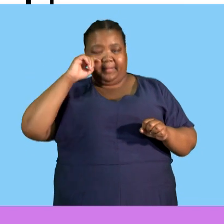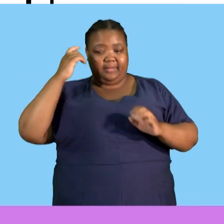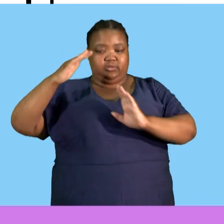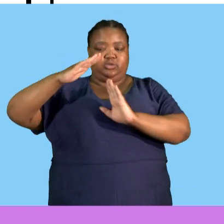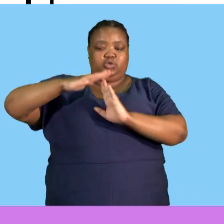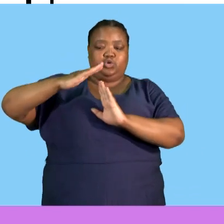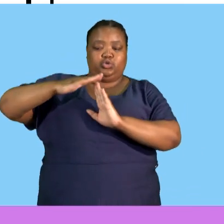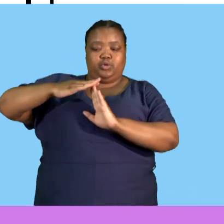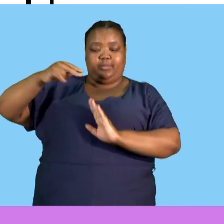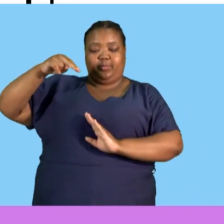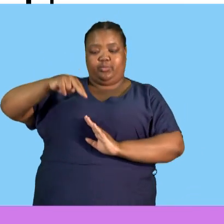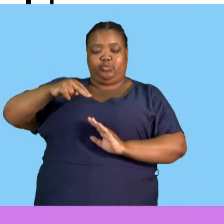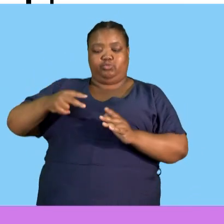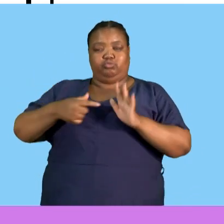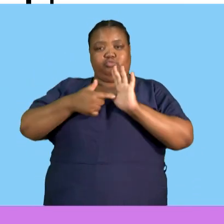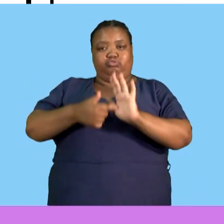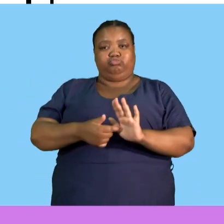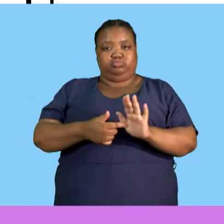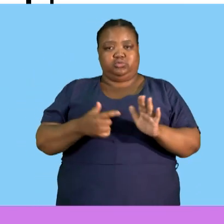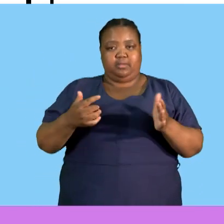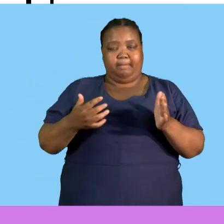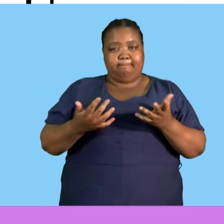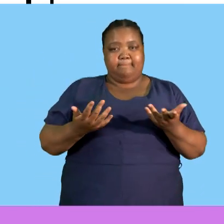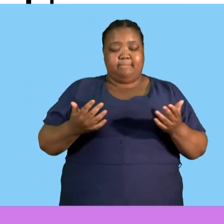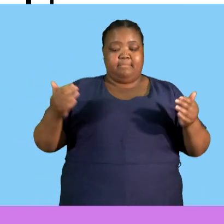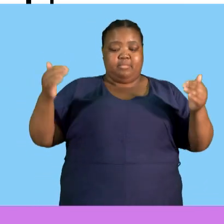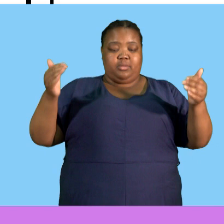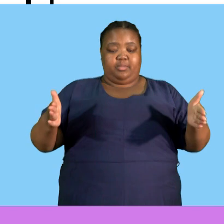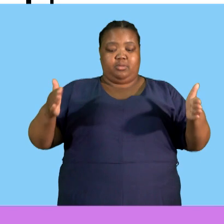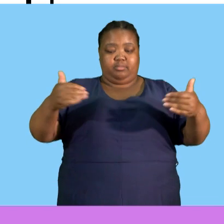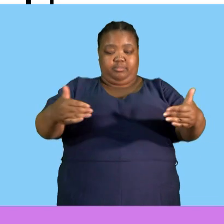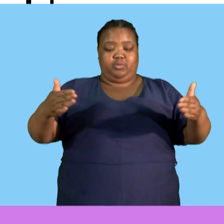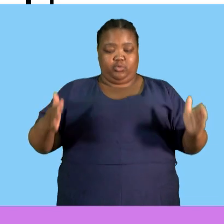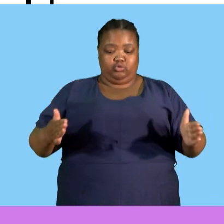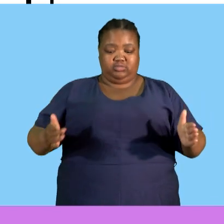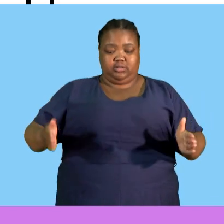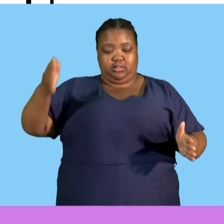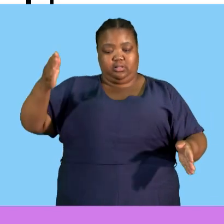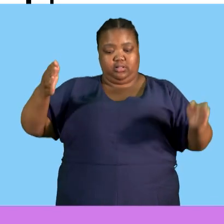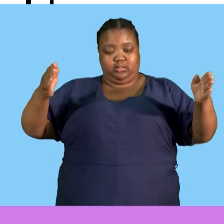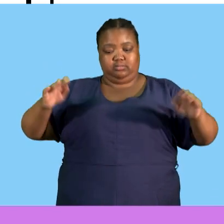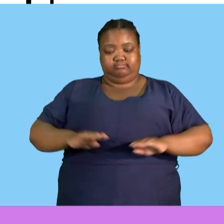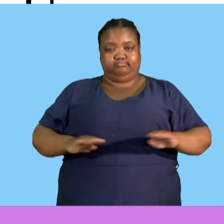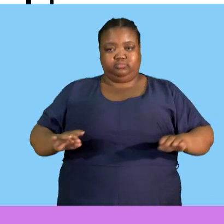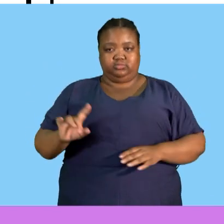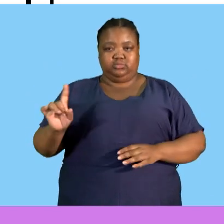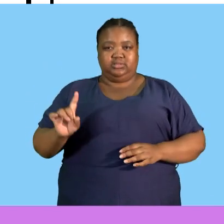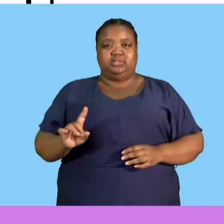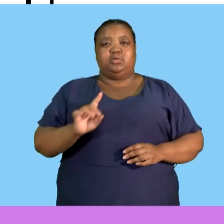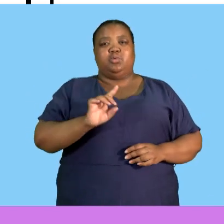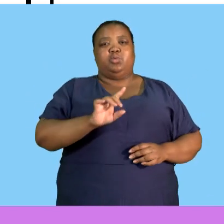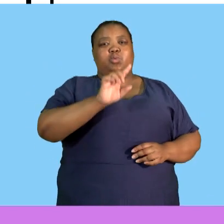side, that's the top view, right, showing the dimensions of the box. So here we have the box which is